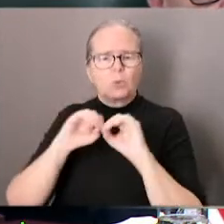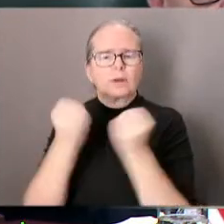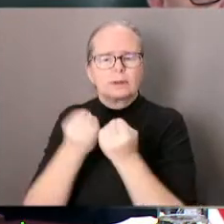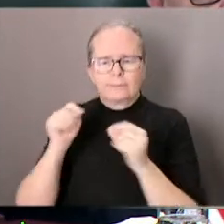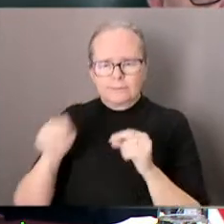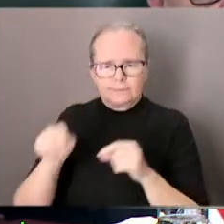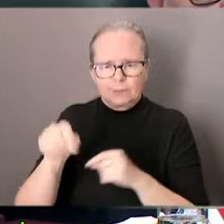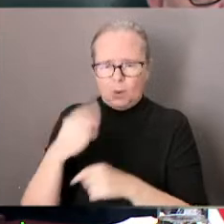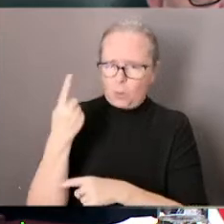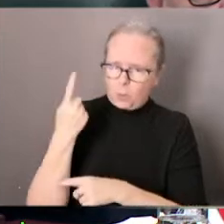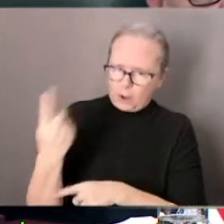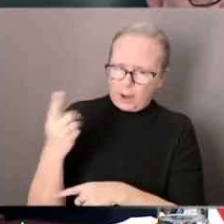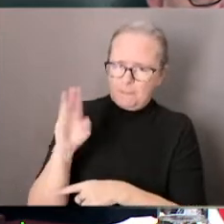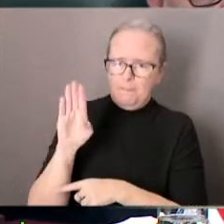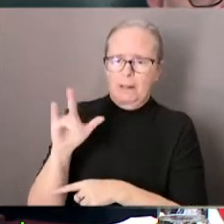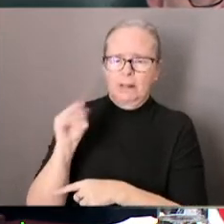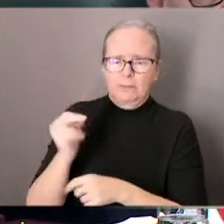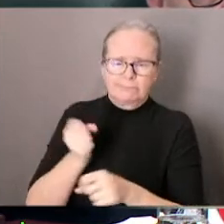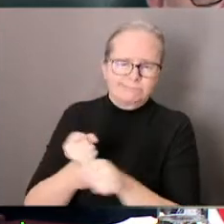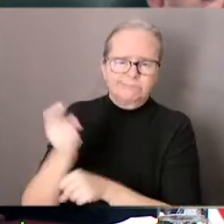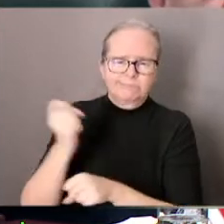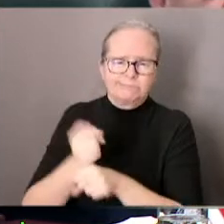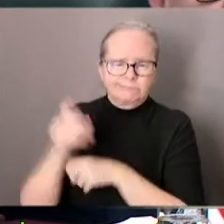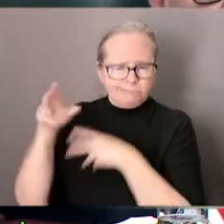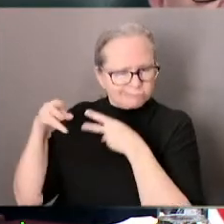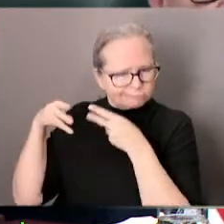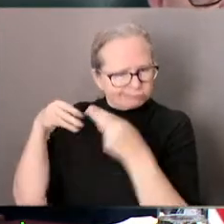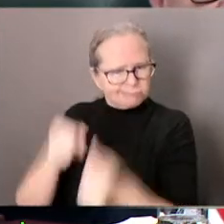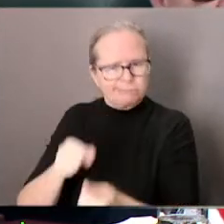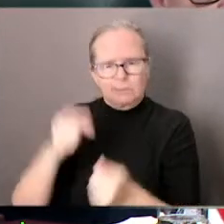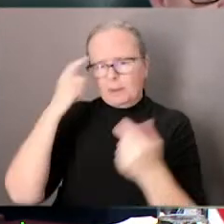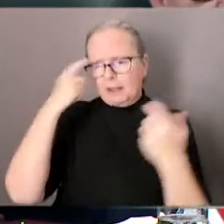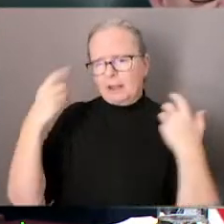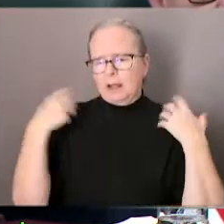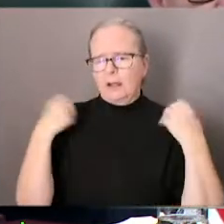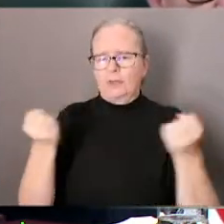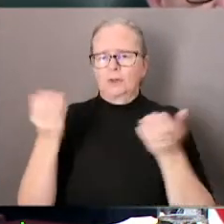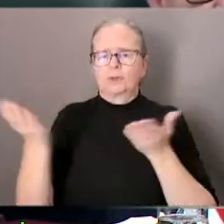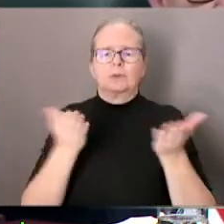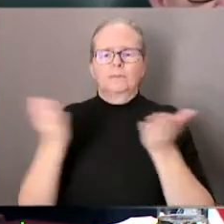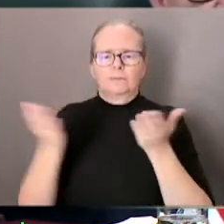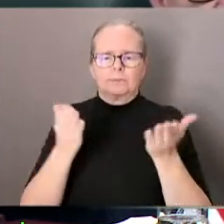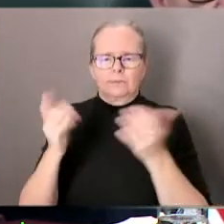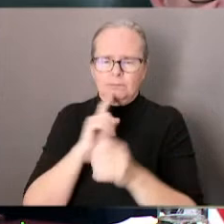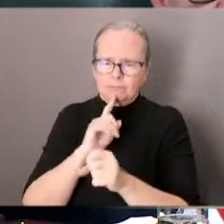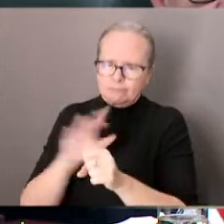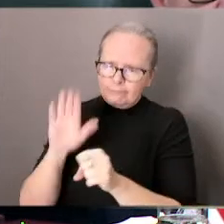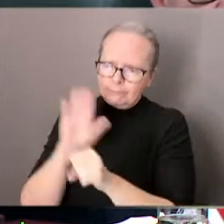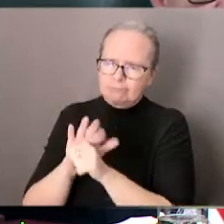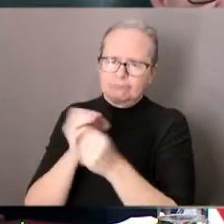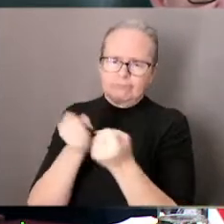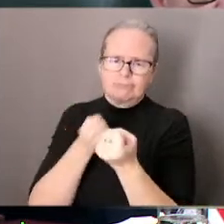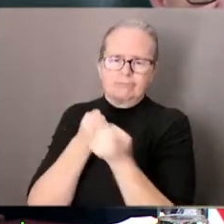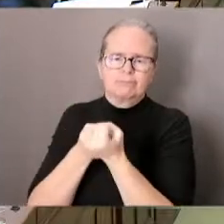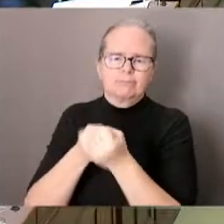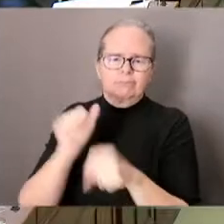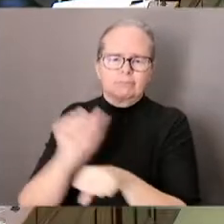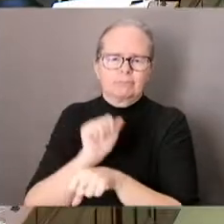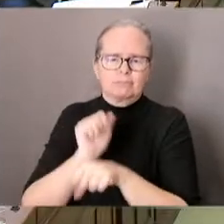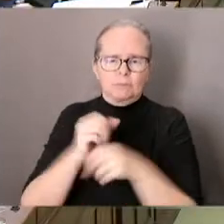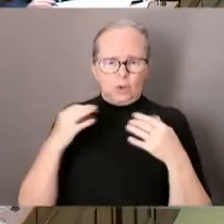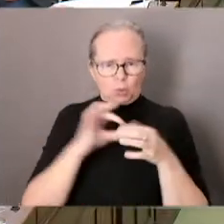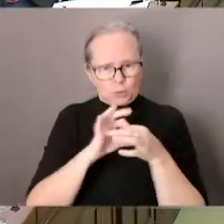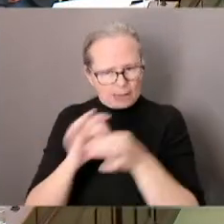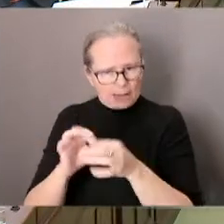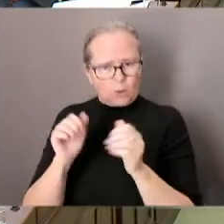and addiction care and services we are committed to supporting albertans in their active recovery and moving forward with treatment The